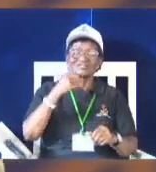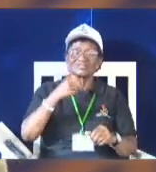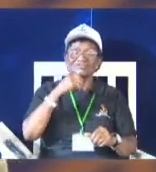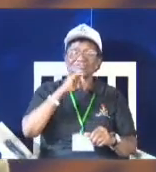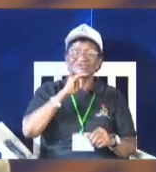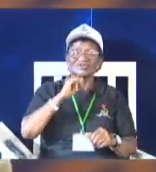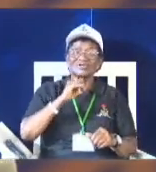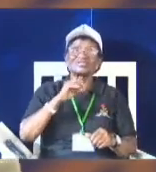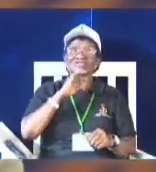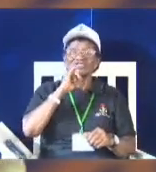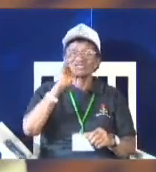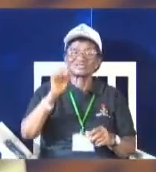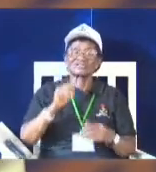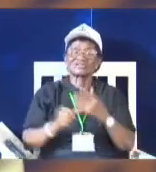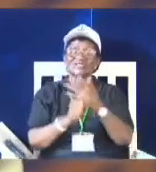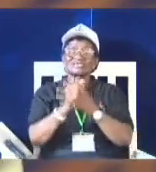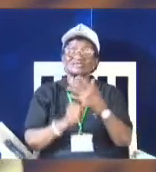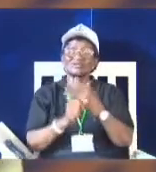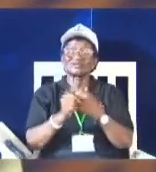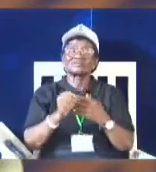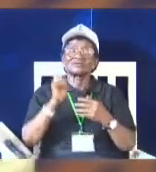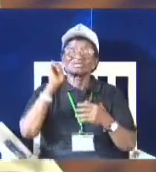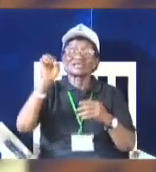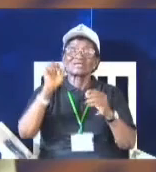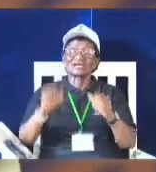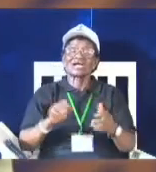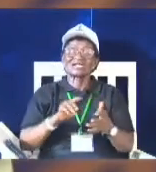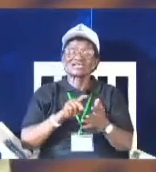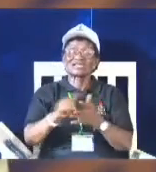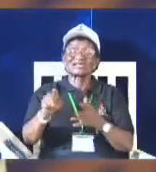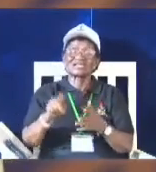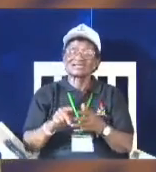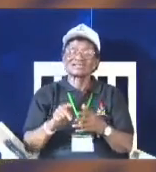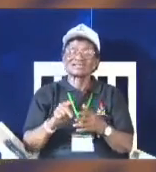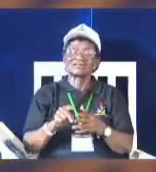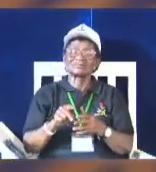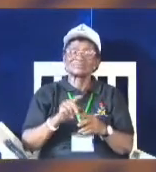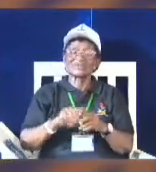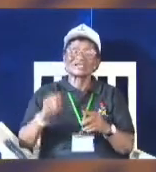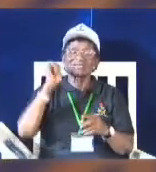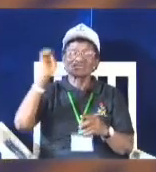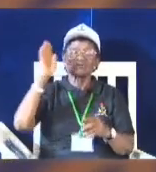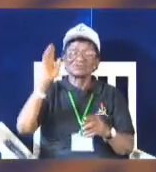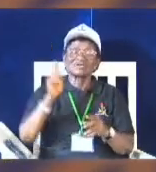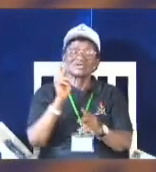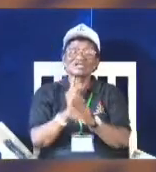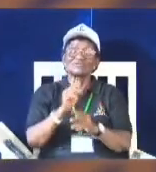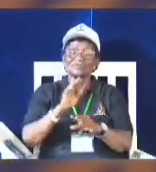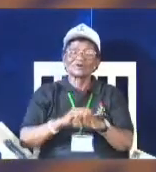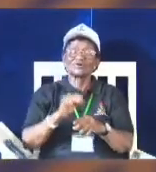dangerous, it can kill, but they keep on smoking.